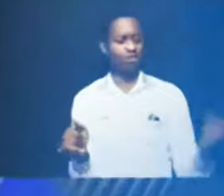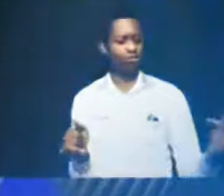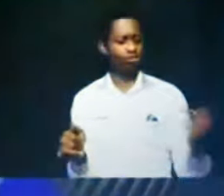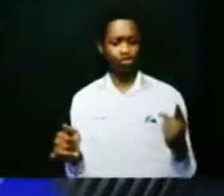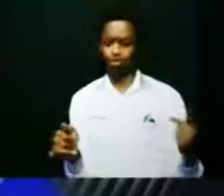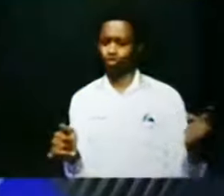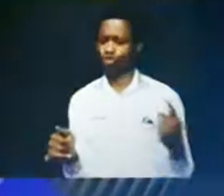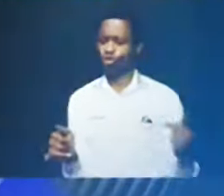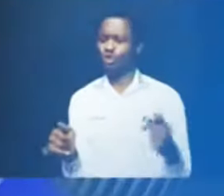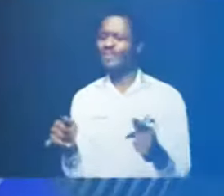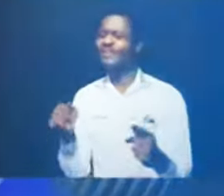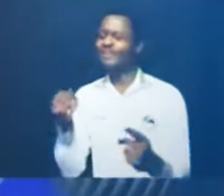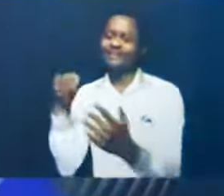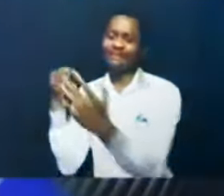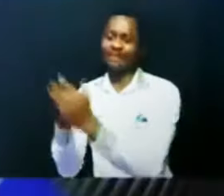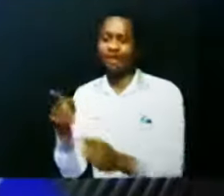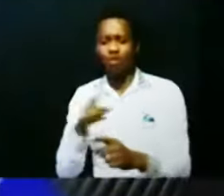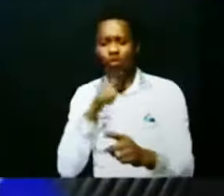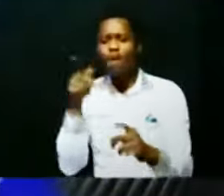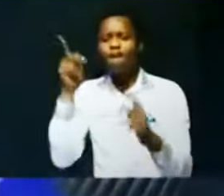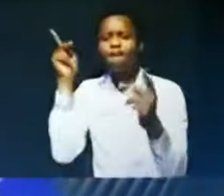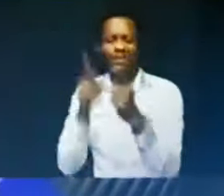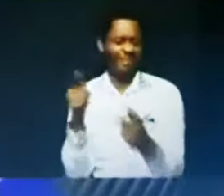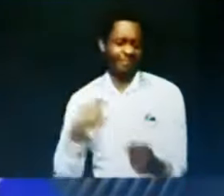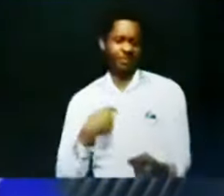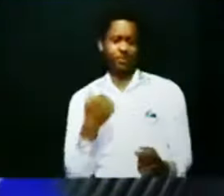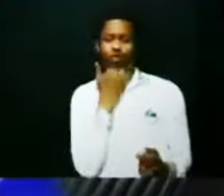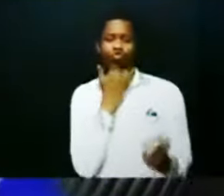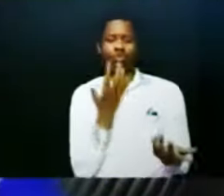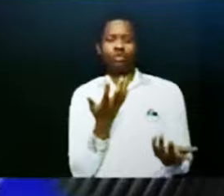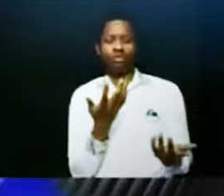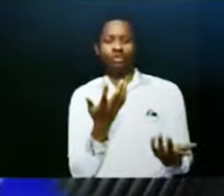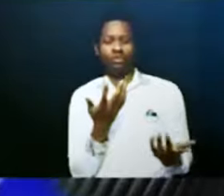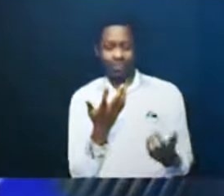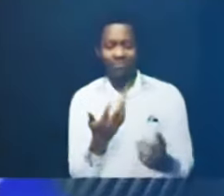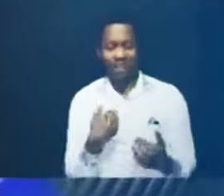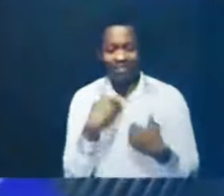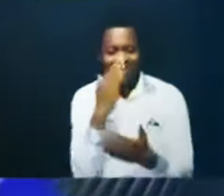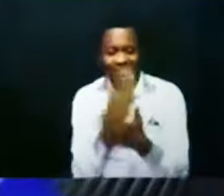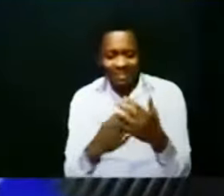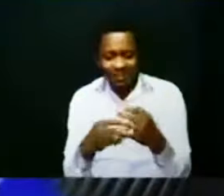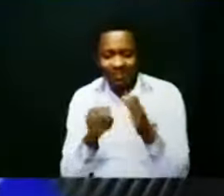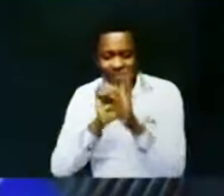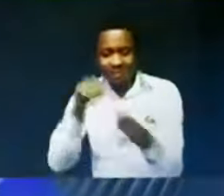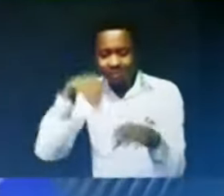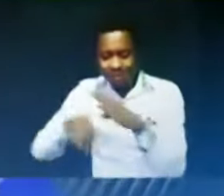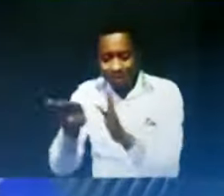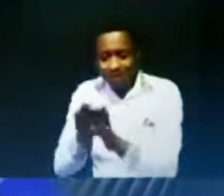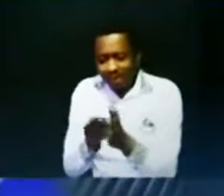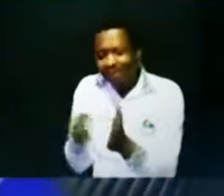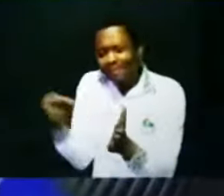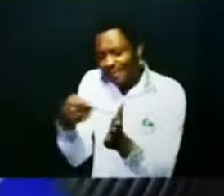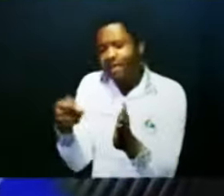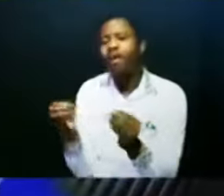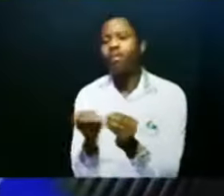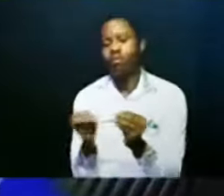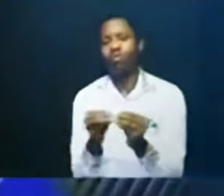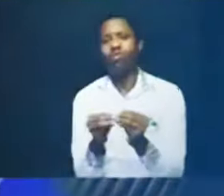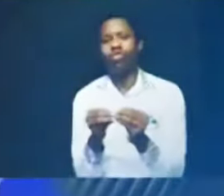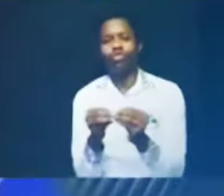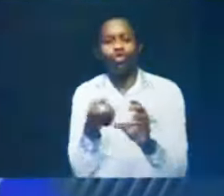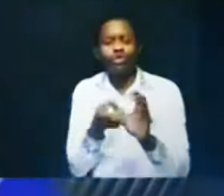I'll give you some examples in scripture. So I'll start with real and